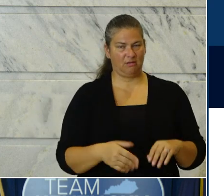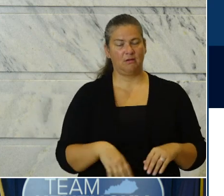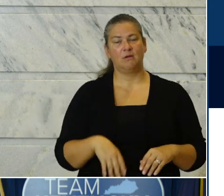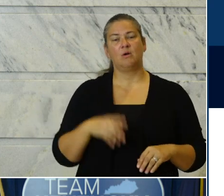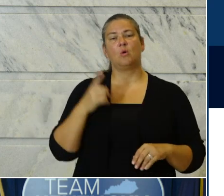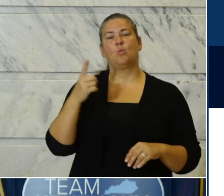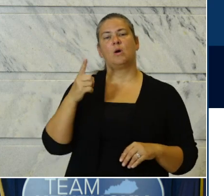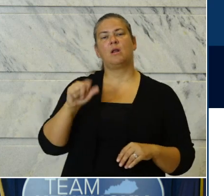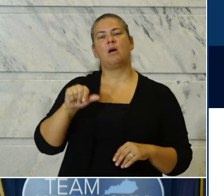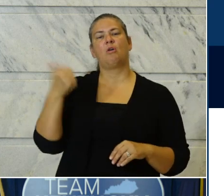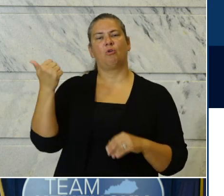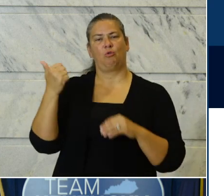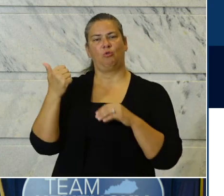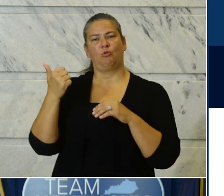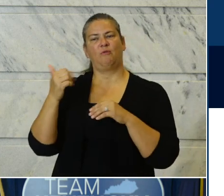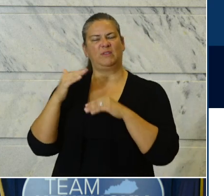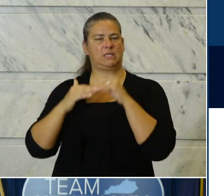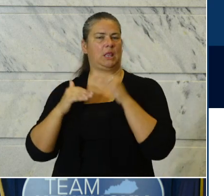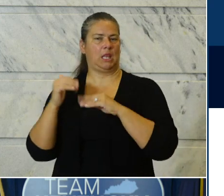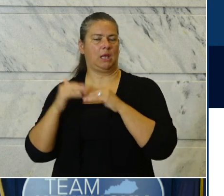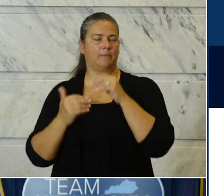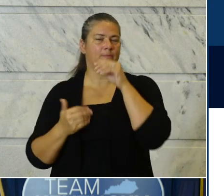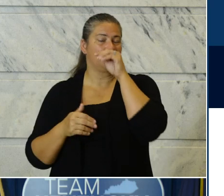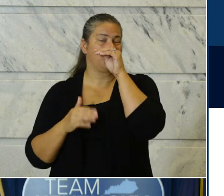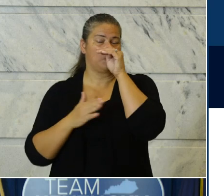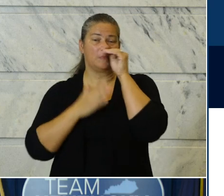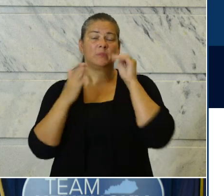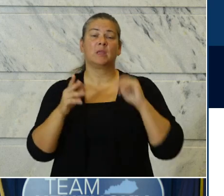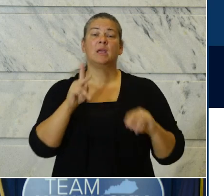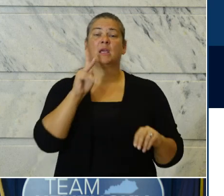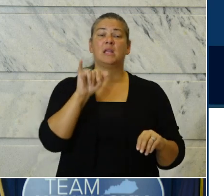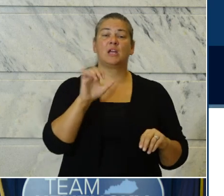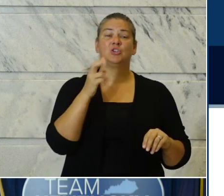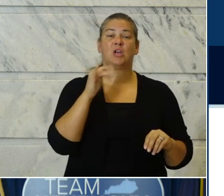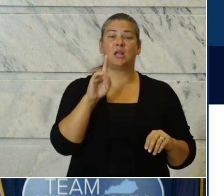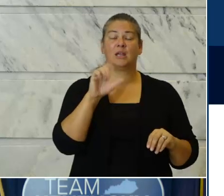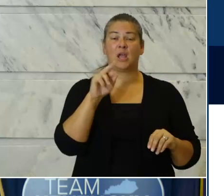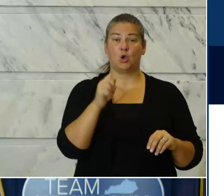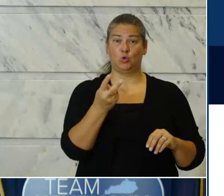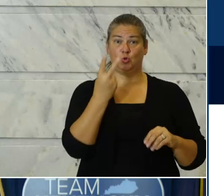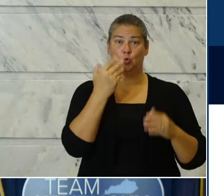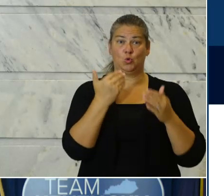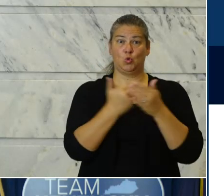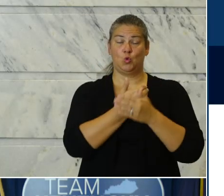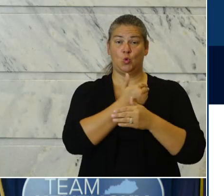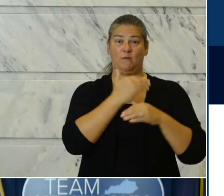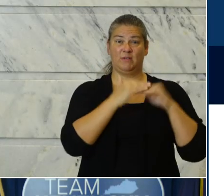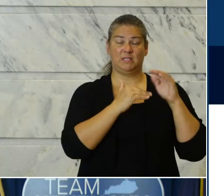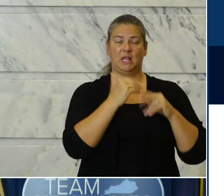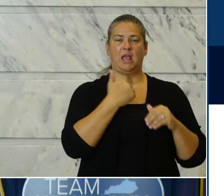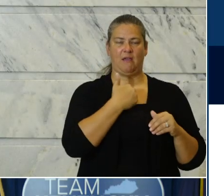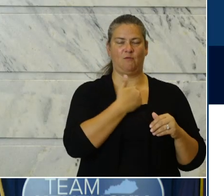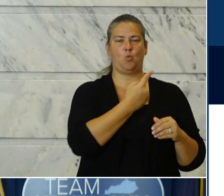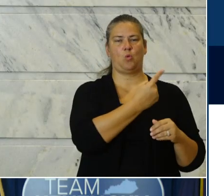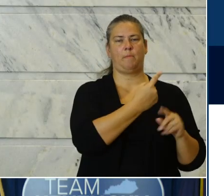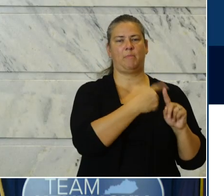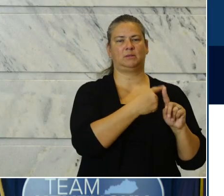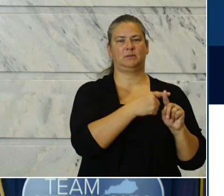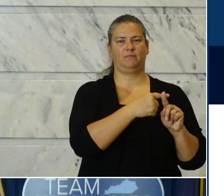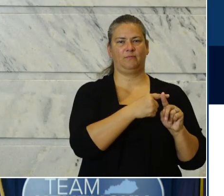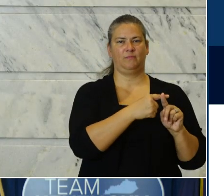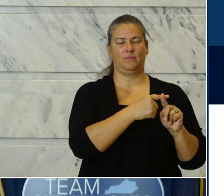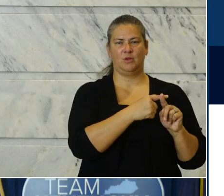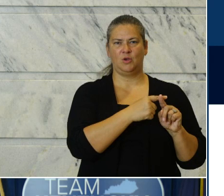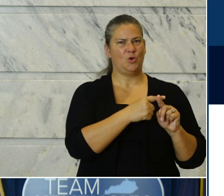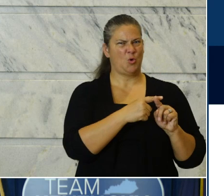additional facility. Kentucky Child Care Facilities, 2 new facilities having at least 1 positive. We haven't been tracking